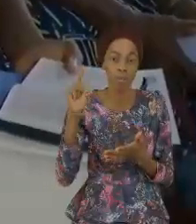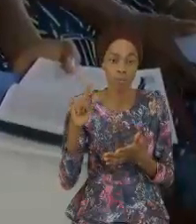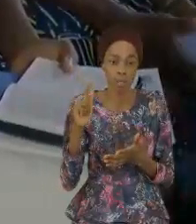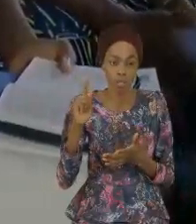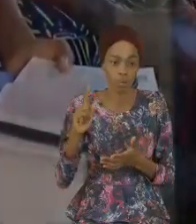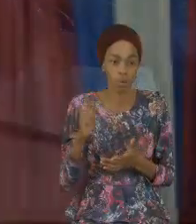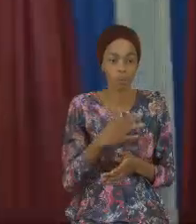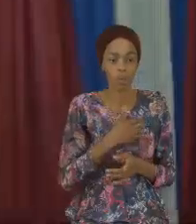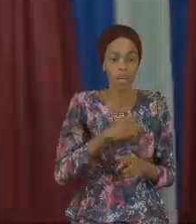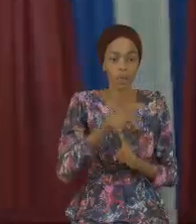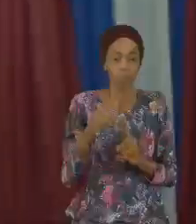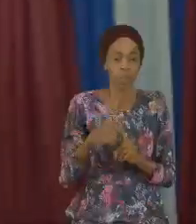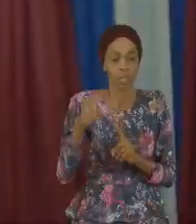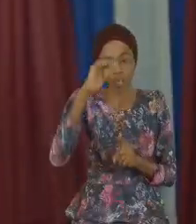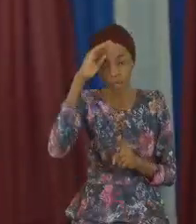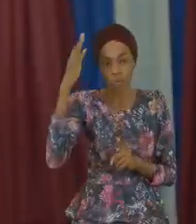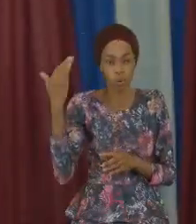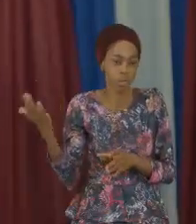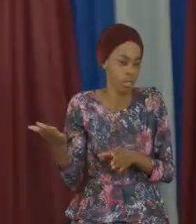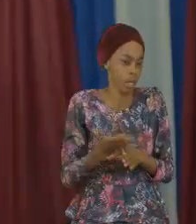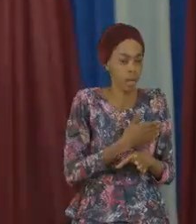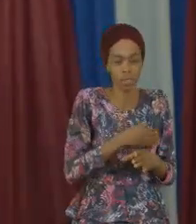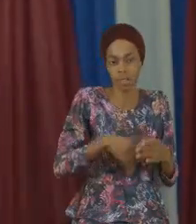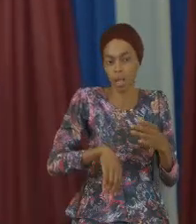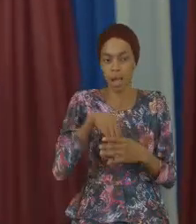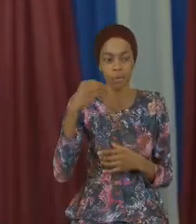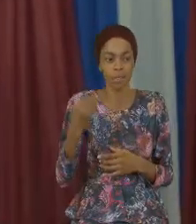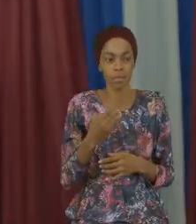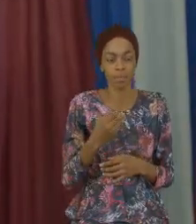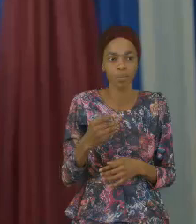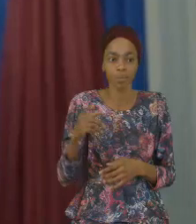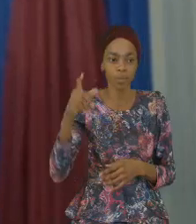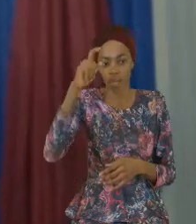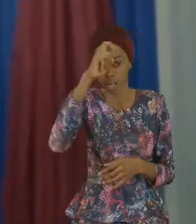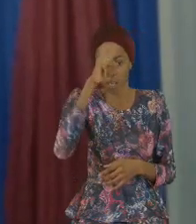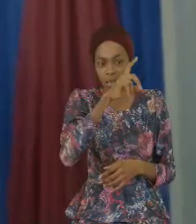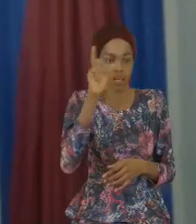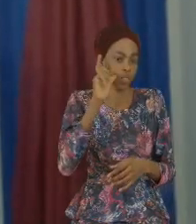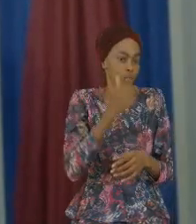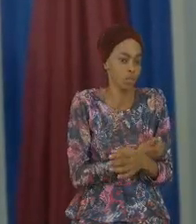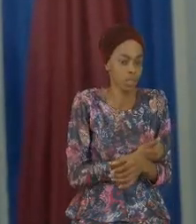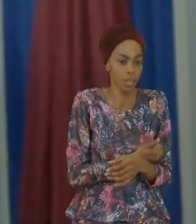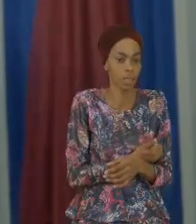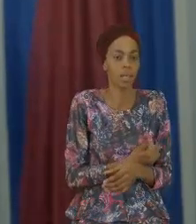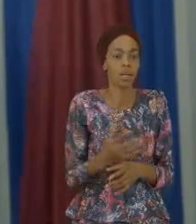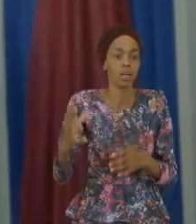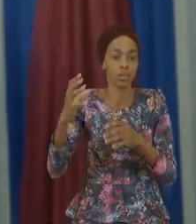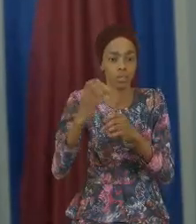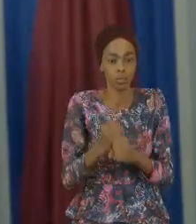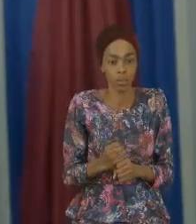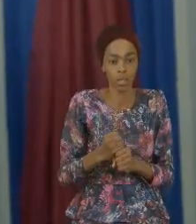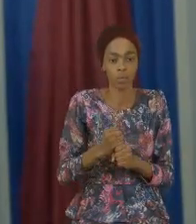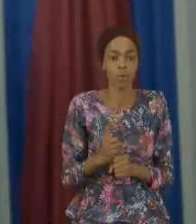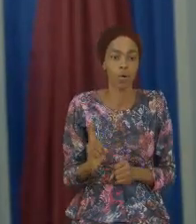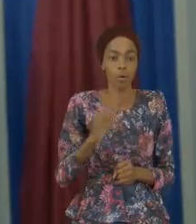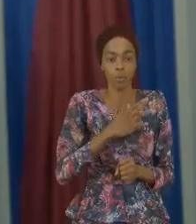and when he was cast out, Pharaoh's daughter took him up and nourished